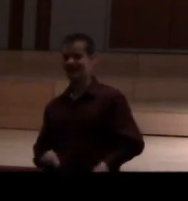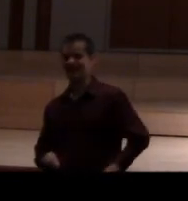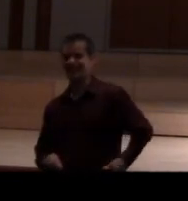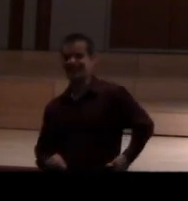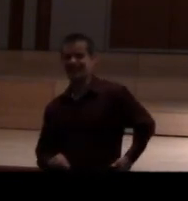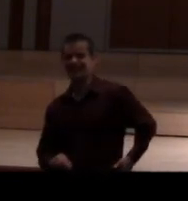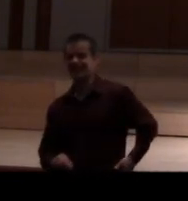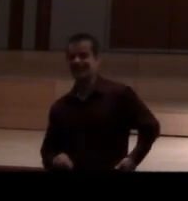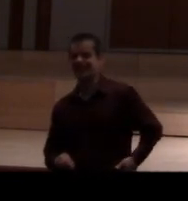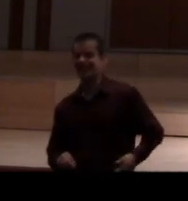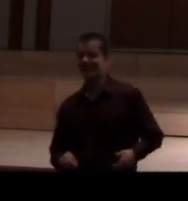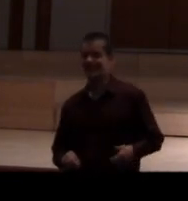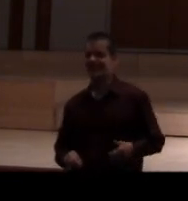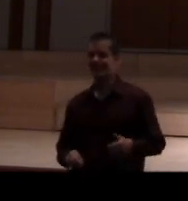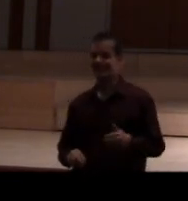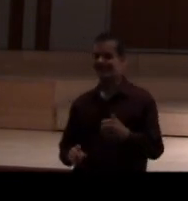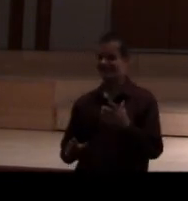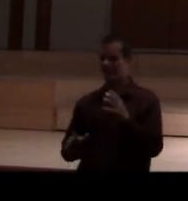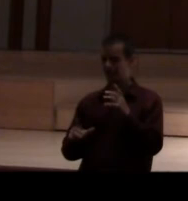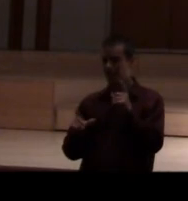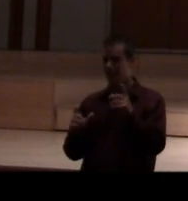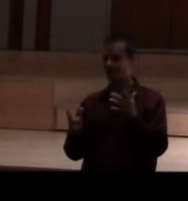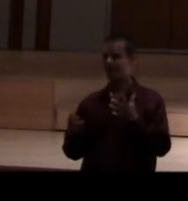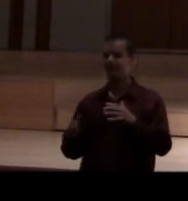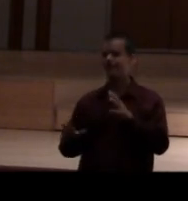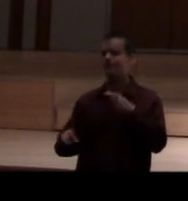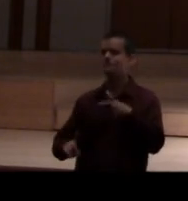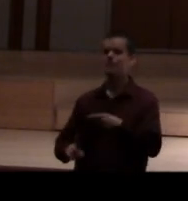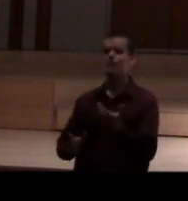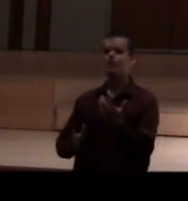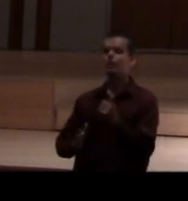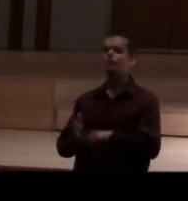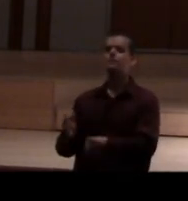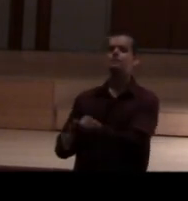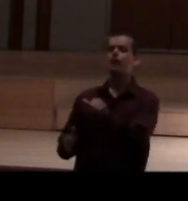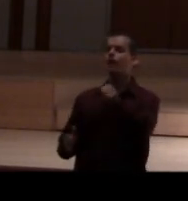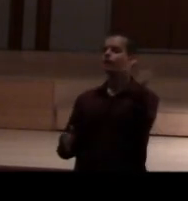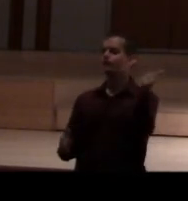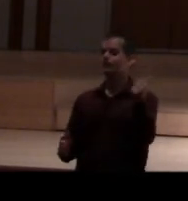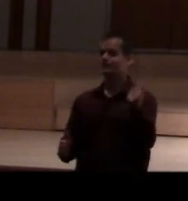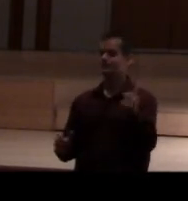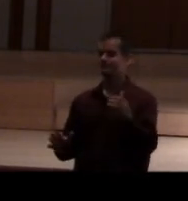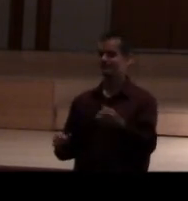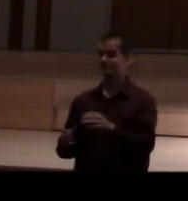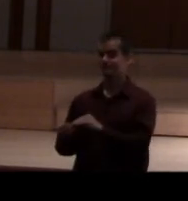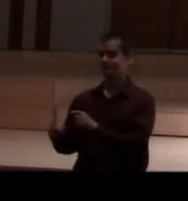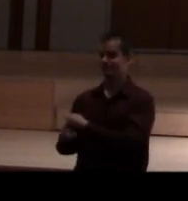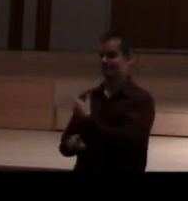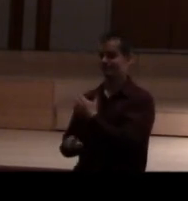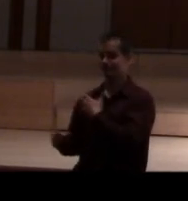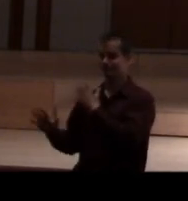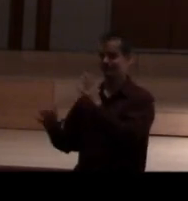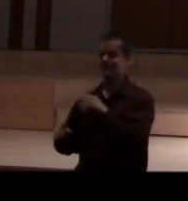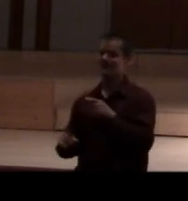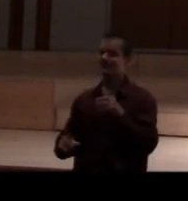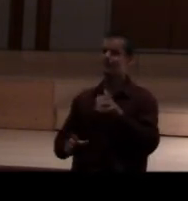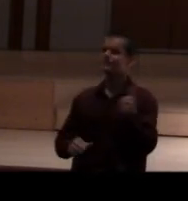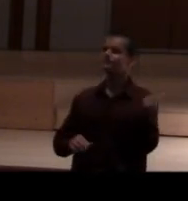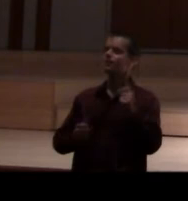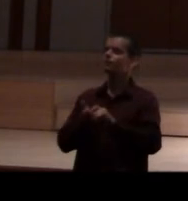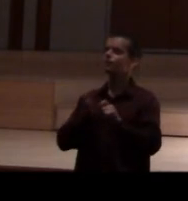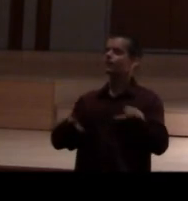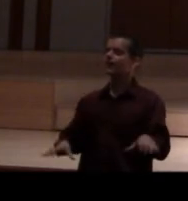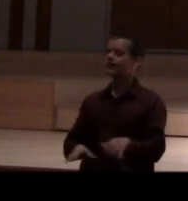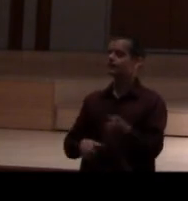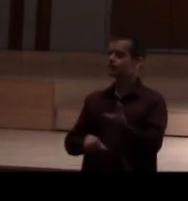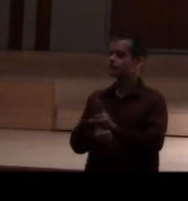Because everyone's like, pictures, or it didn't happen. But more to the point, what are some other wonderful writing activities that you've used to